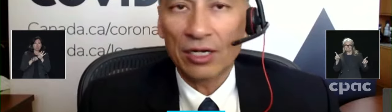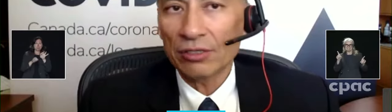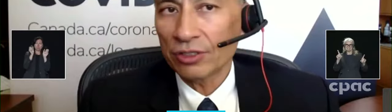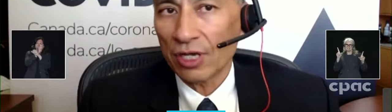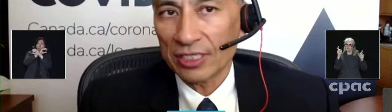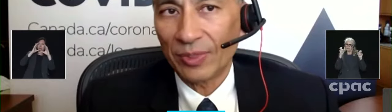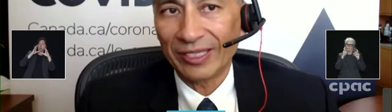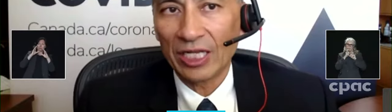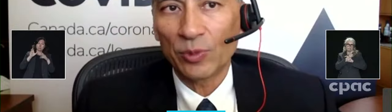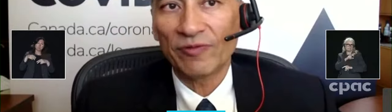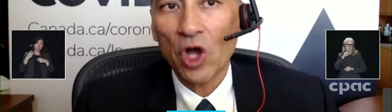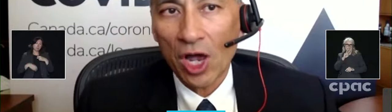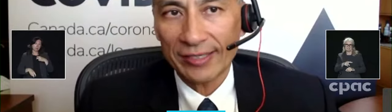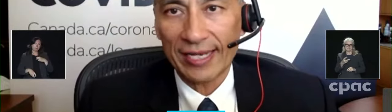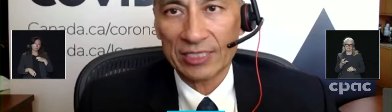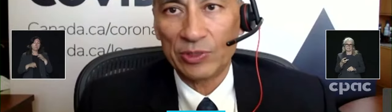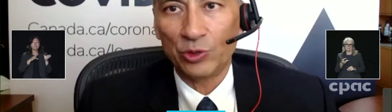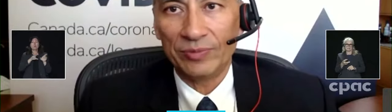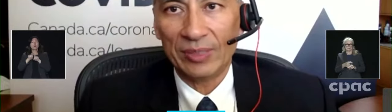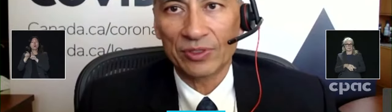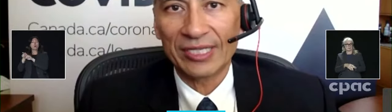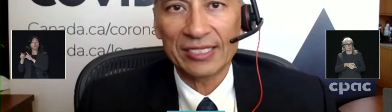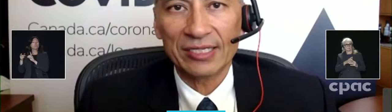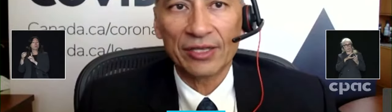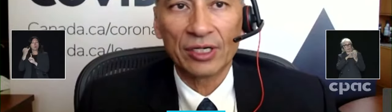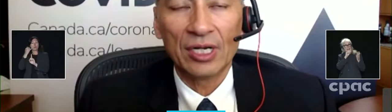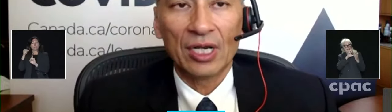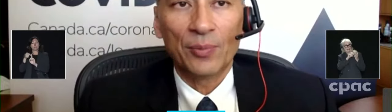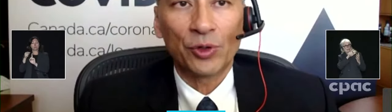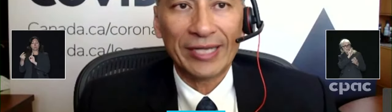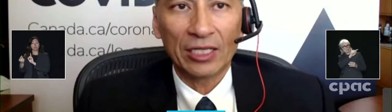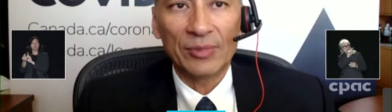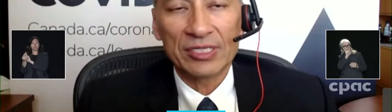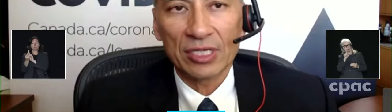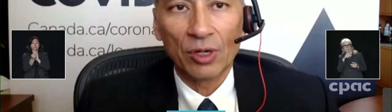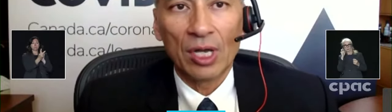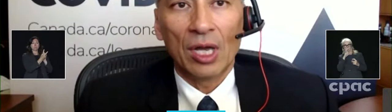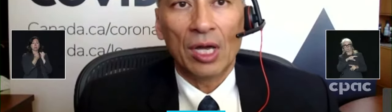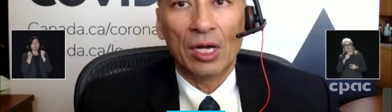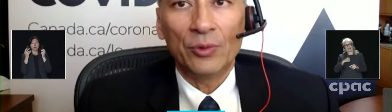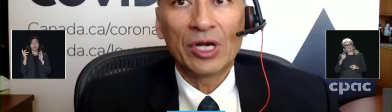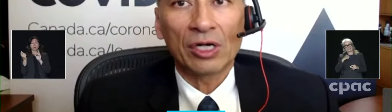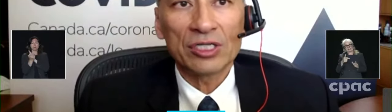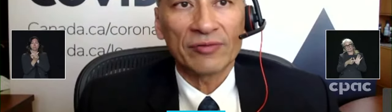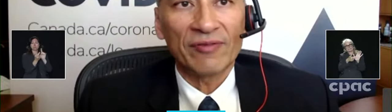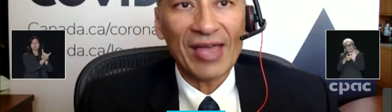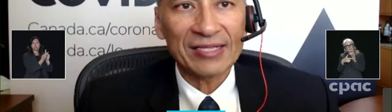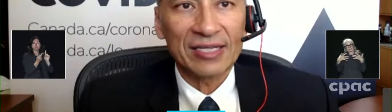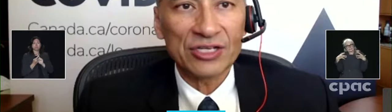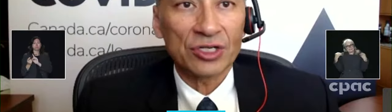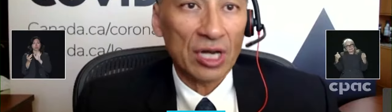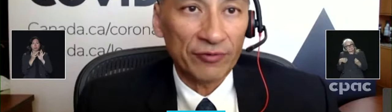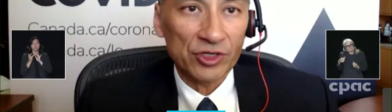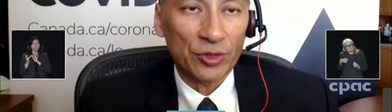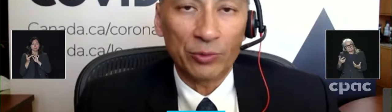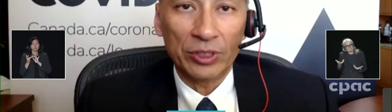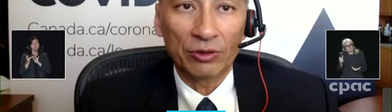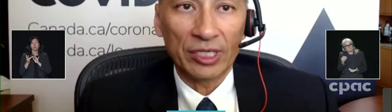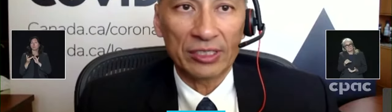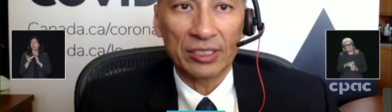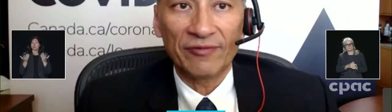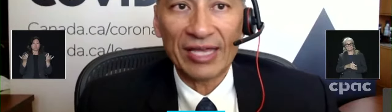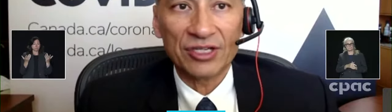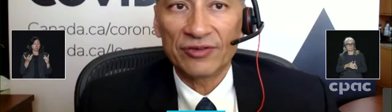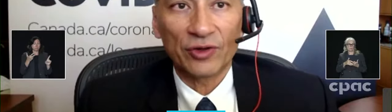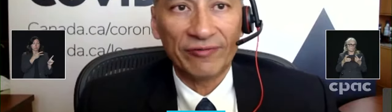there, it also talks about the number of contacts between people. So that's another important element. So regardless of the vaccination coverage rate, we